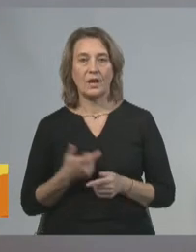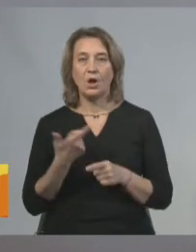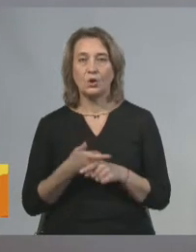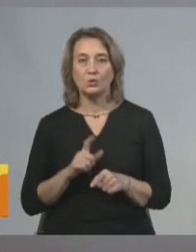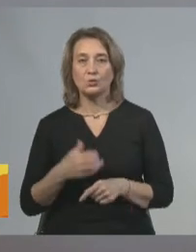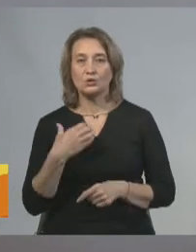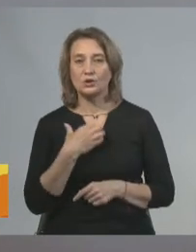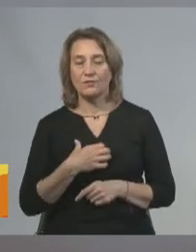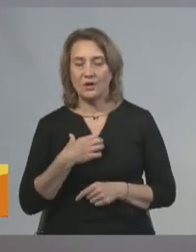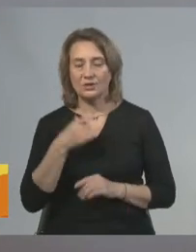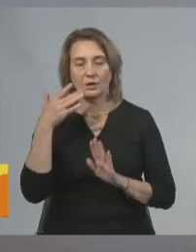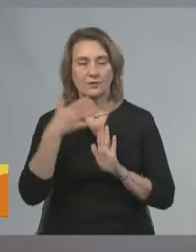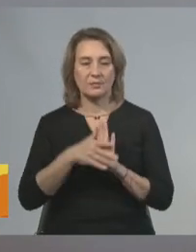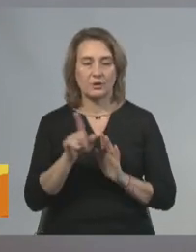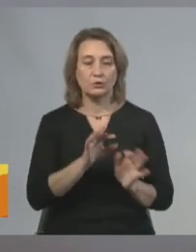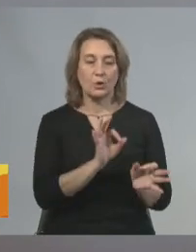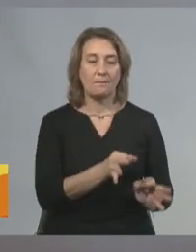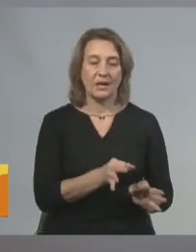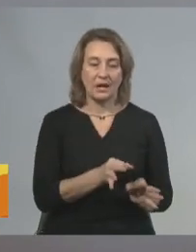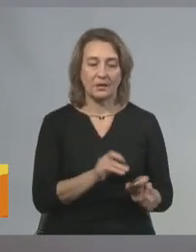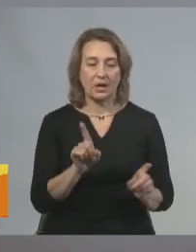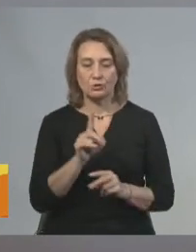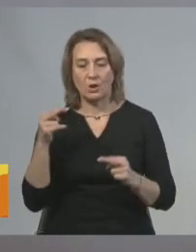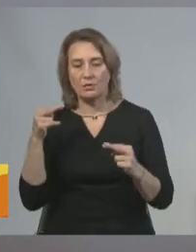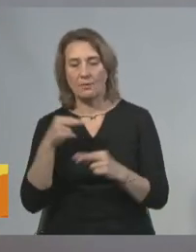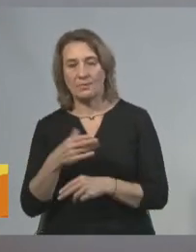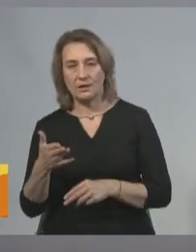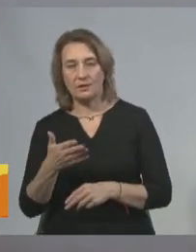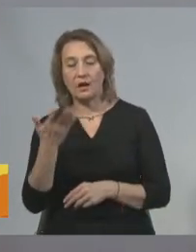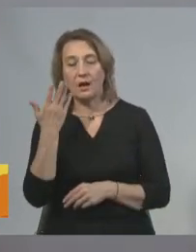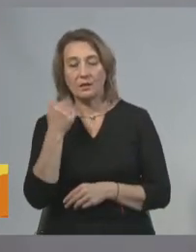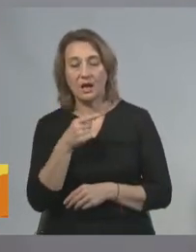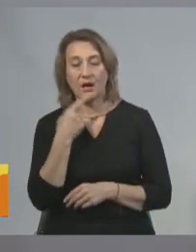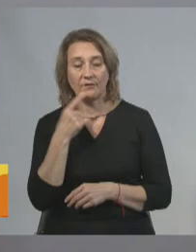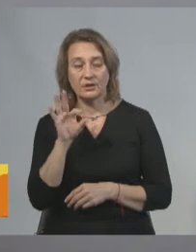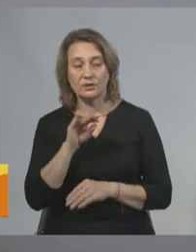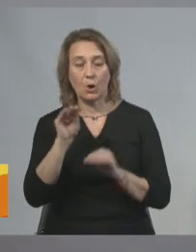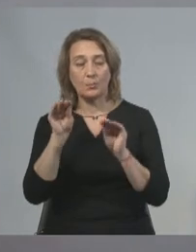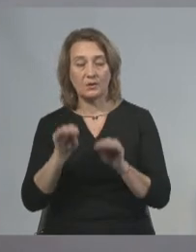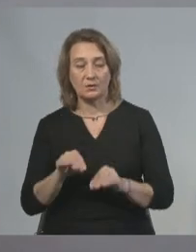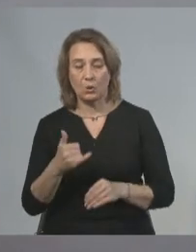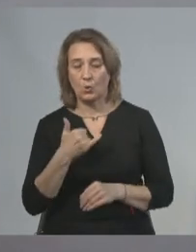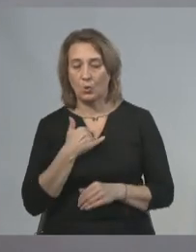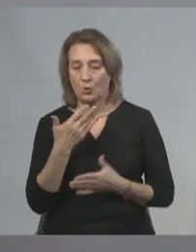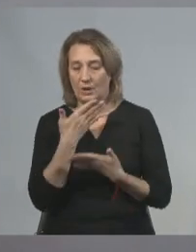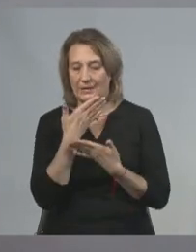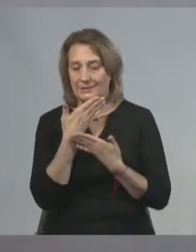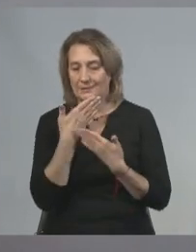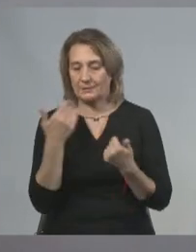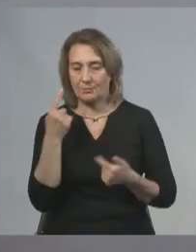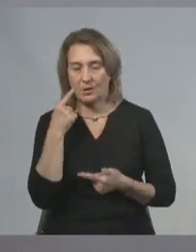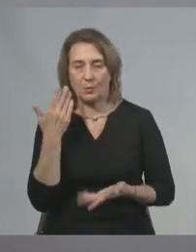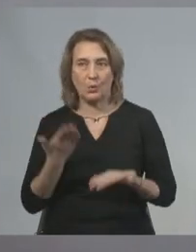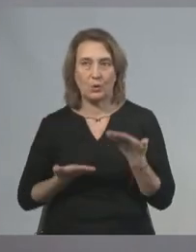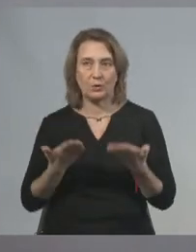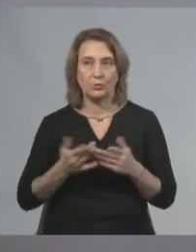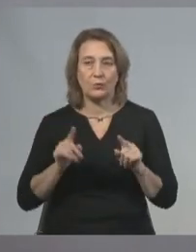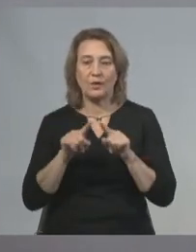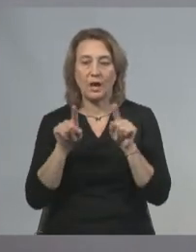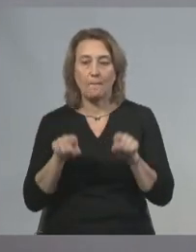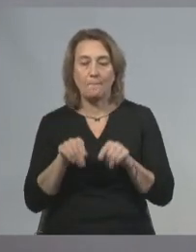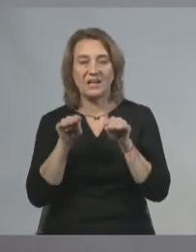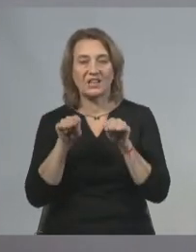protocol i have to admit that we don't have a gender-based protocol it's not the strict rules for uh such